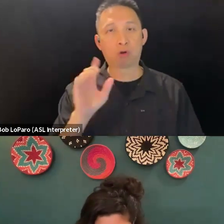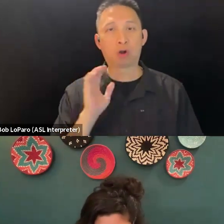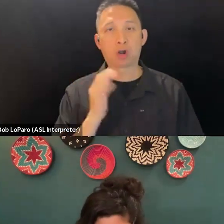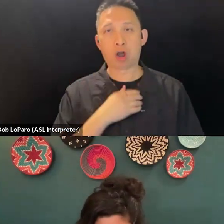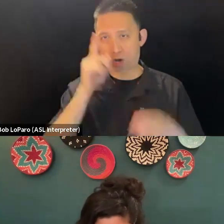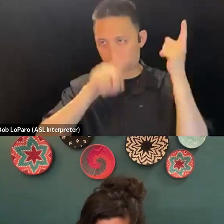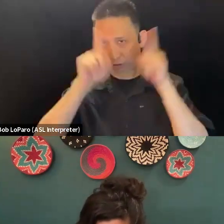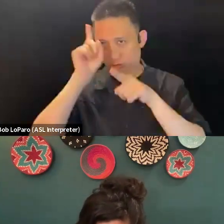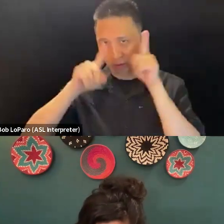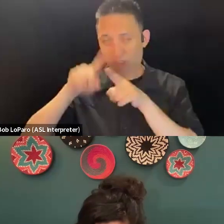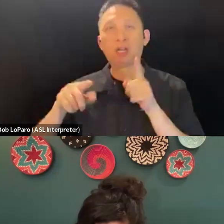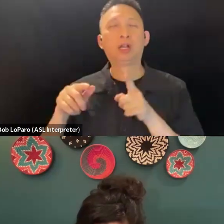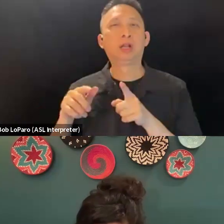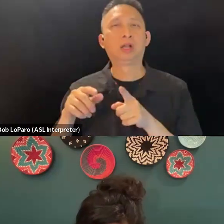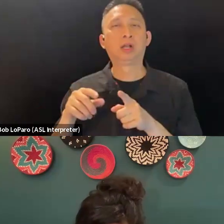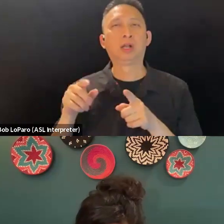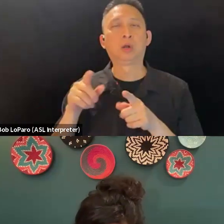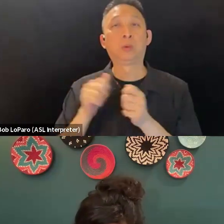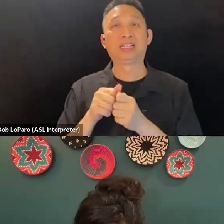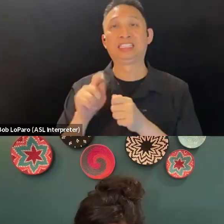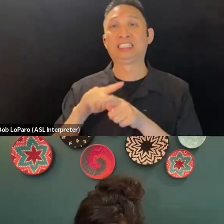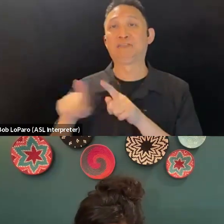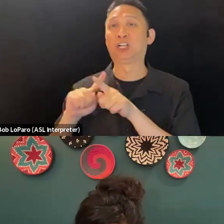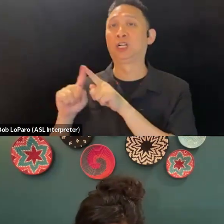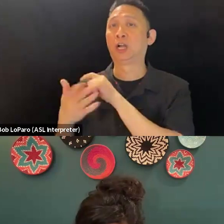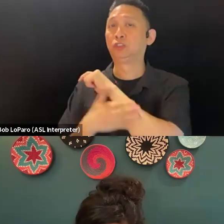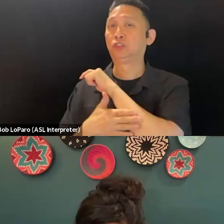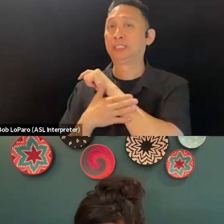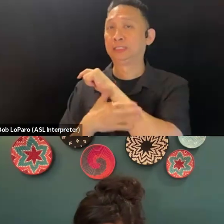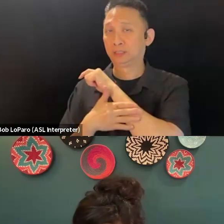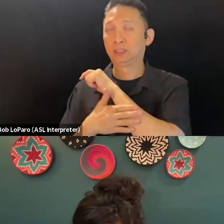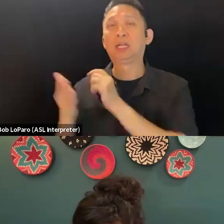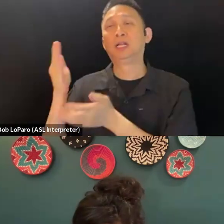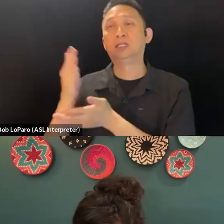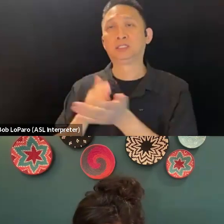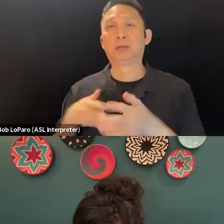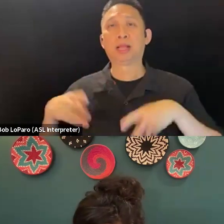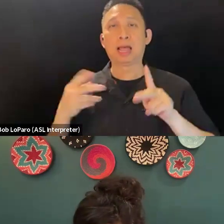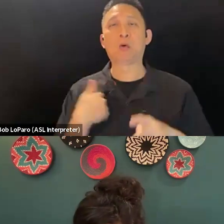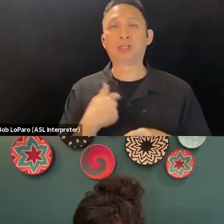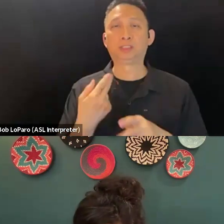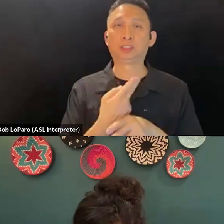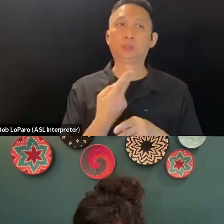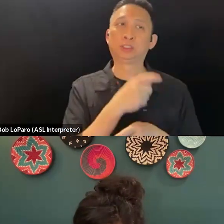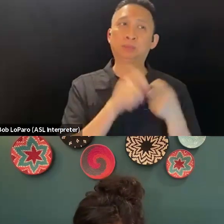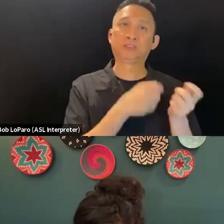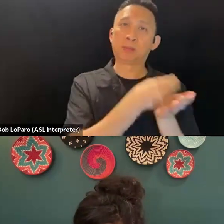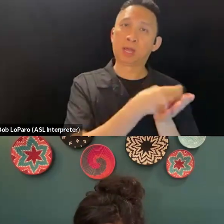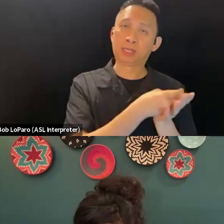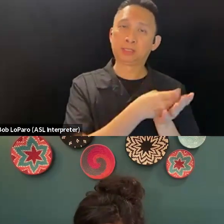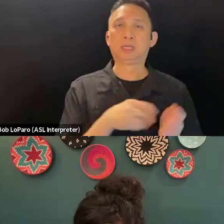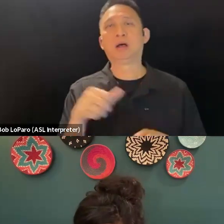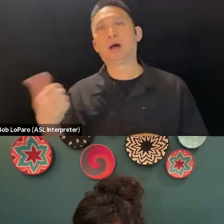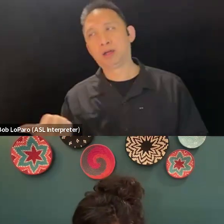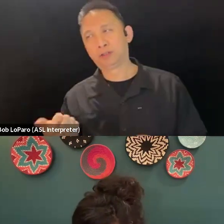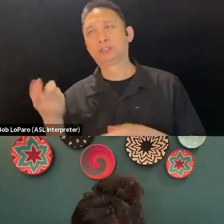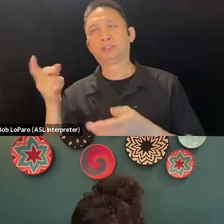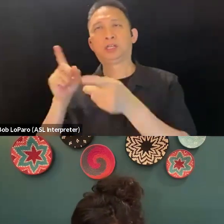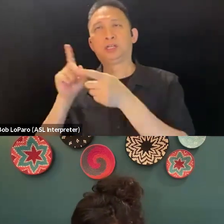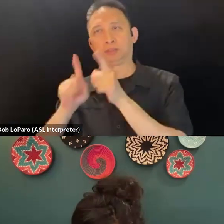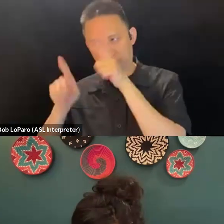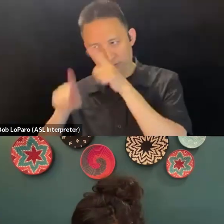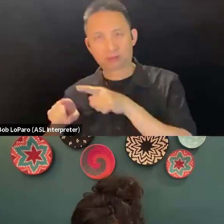Koval also spoke about it, so Koval can clarify. But for my part, what I meant was that it often is the case that films from India in the last